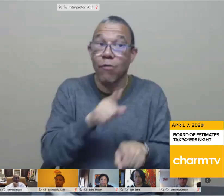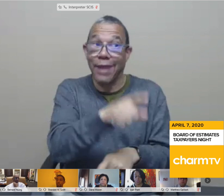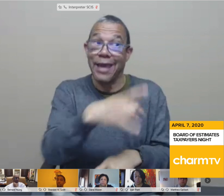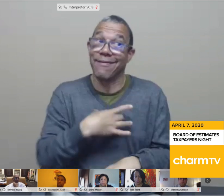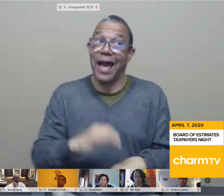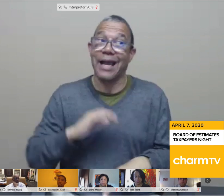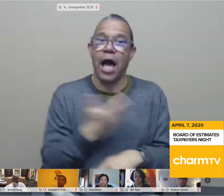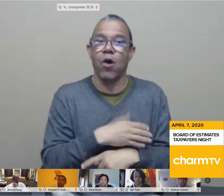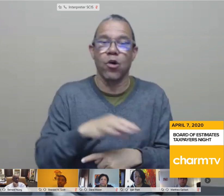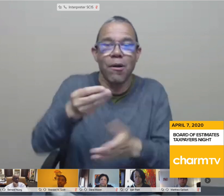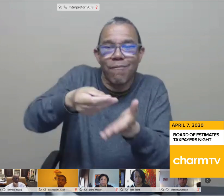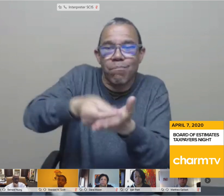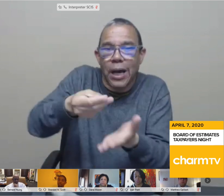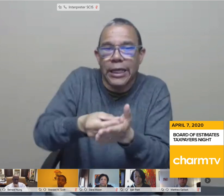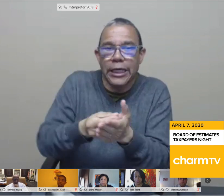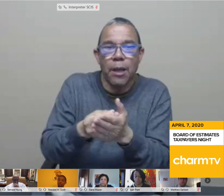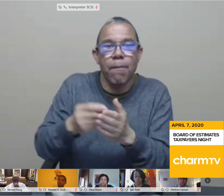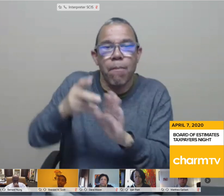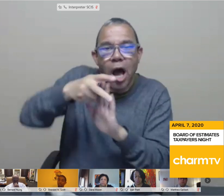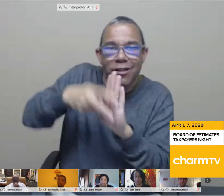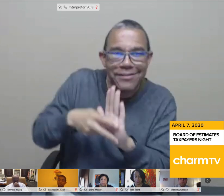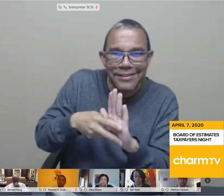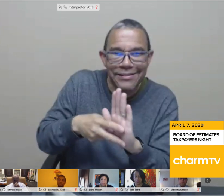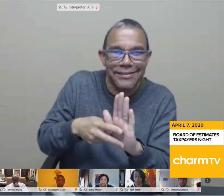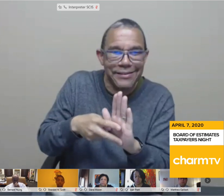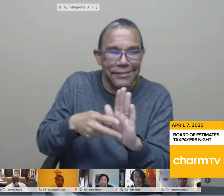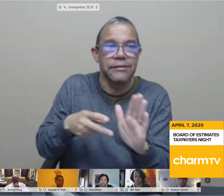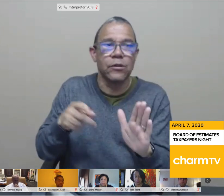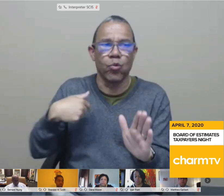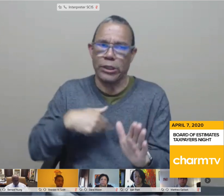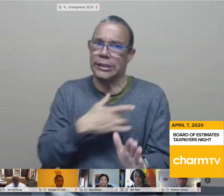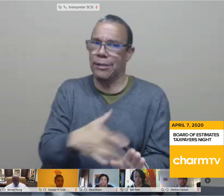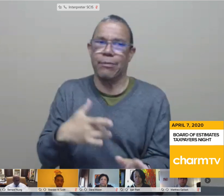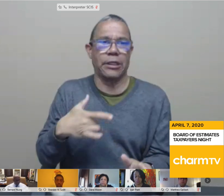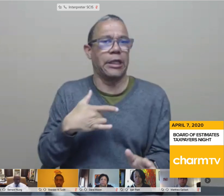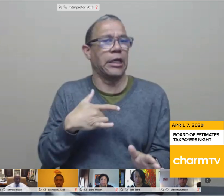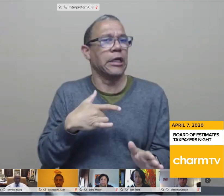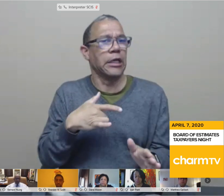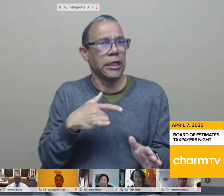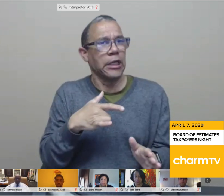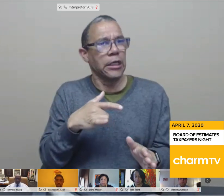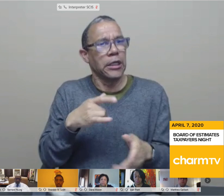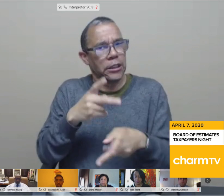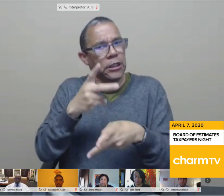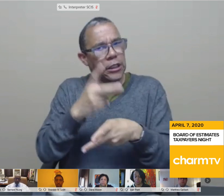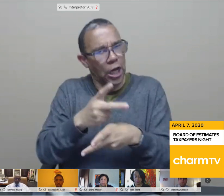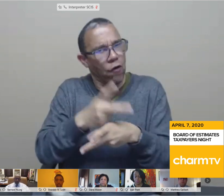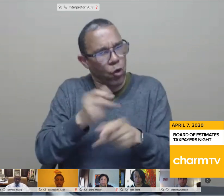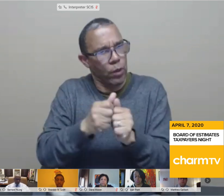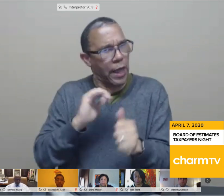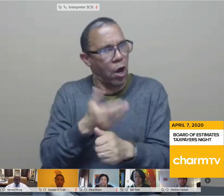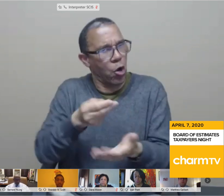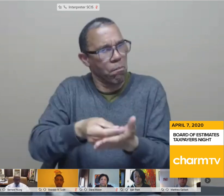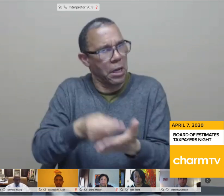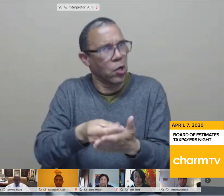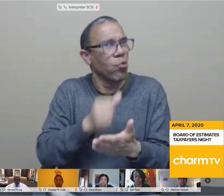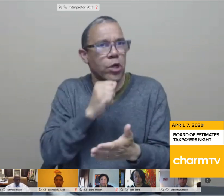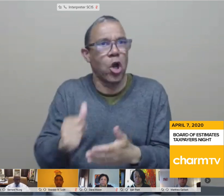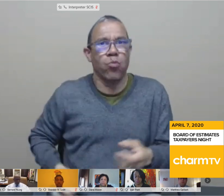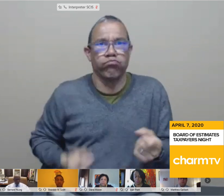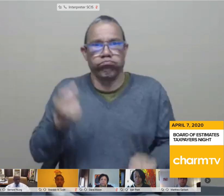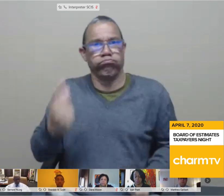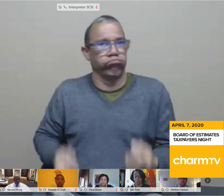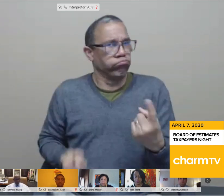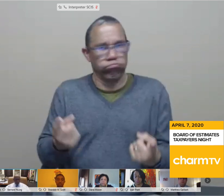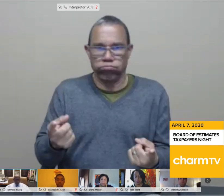generally very conservative, and they generally like to see that. They know that we're not over aggressive and that we don't live beyond our means. So it's still a